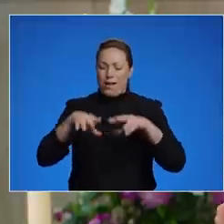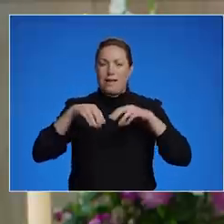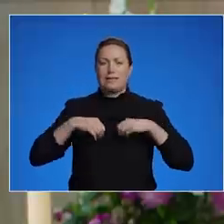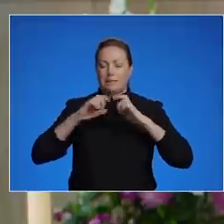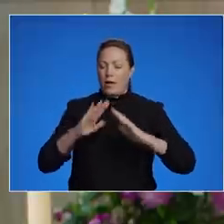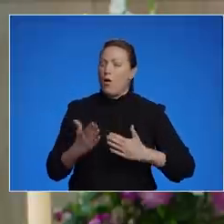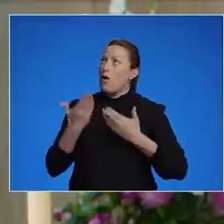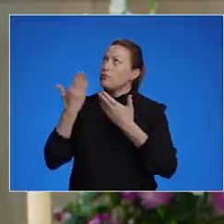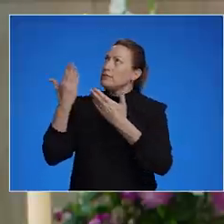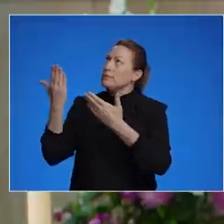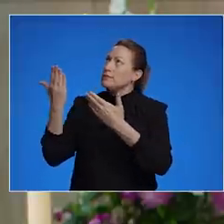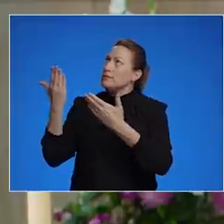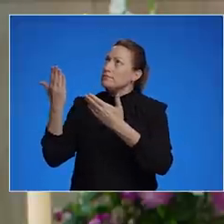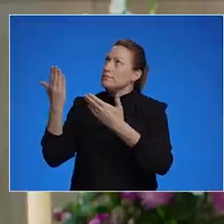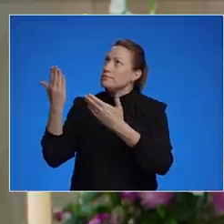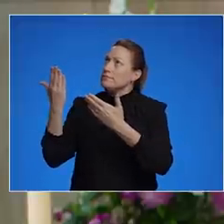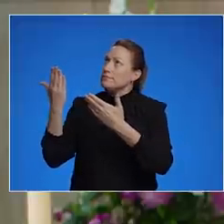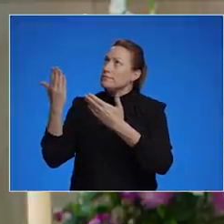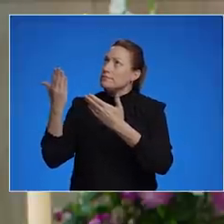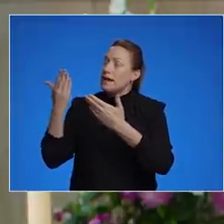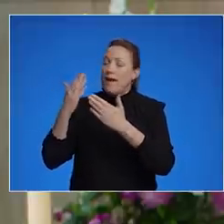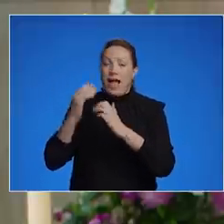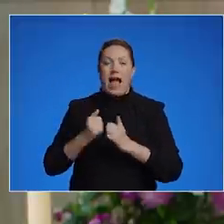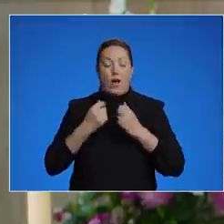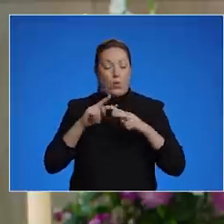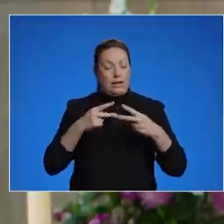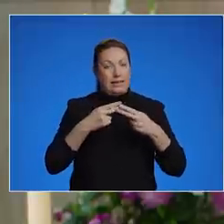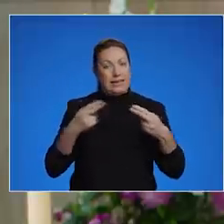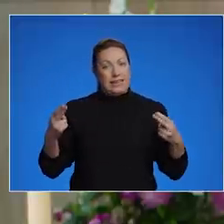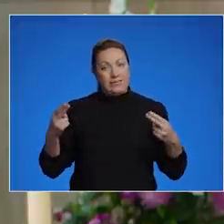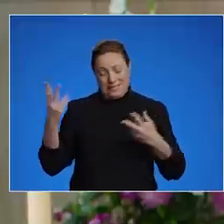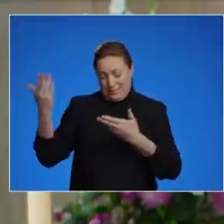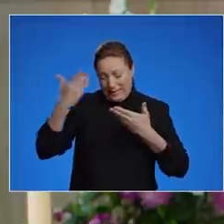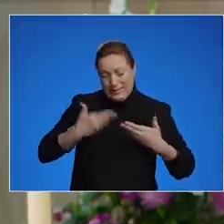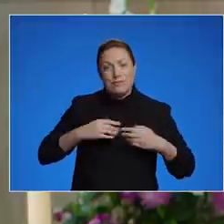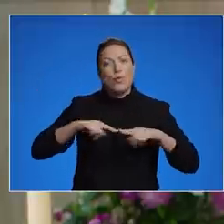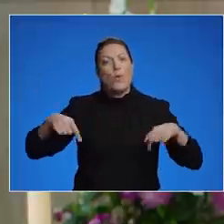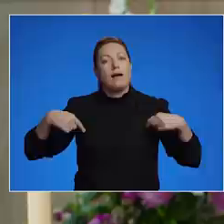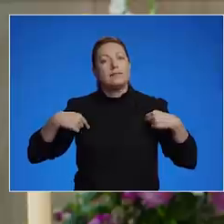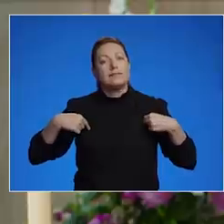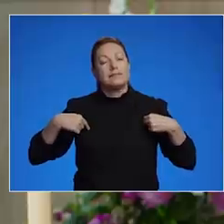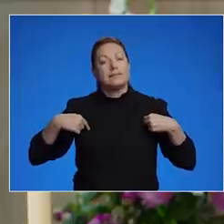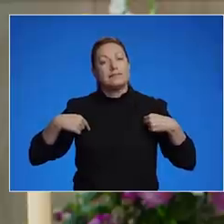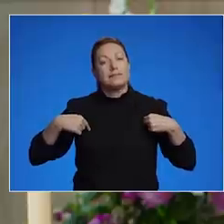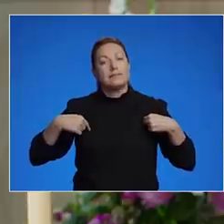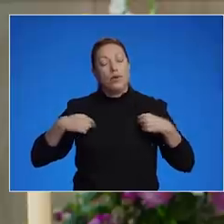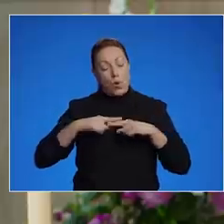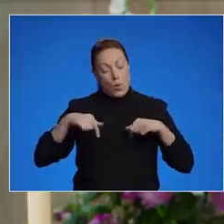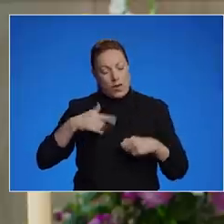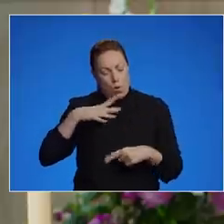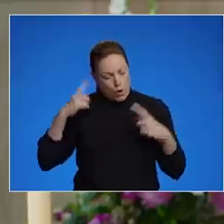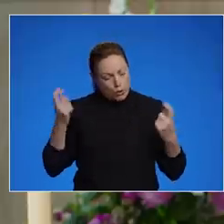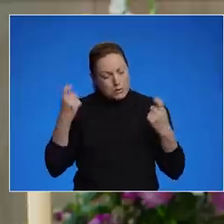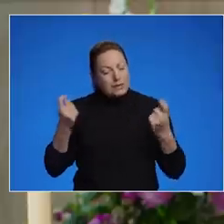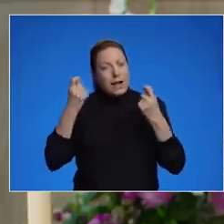pray, O Lord, these offerings we make Gathered from among your gifts to us And may what you grant us to